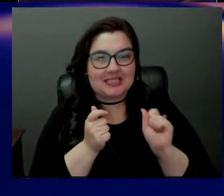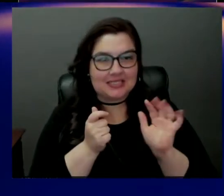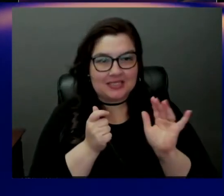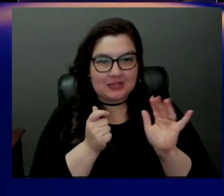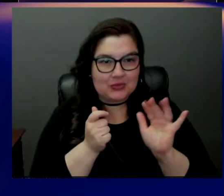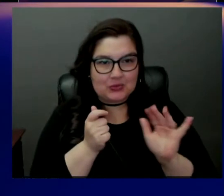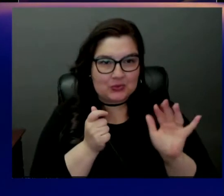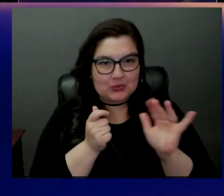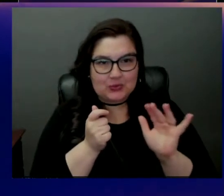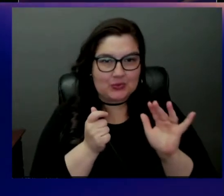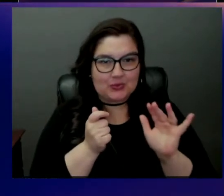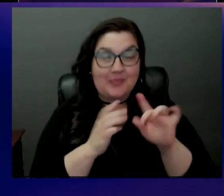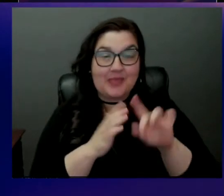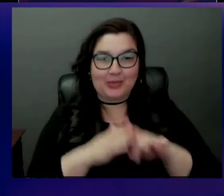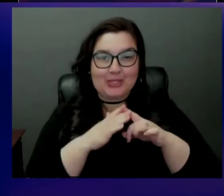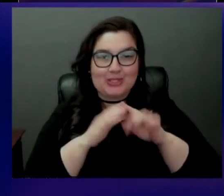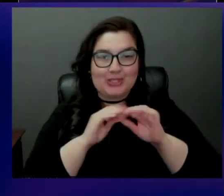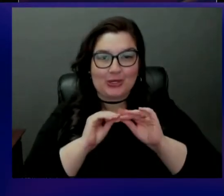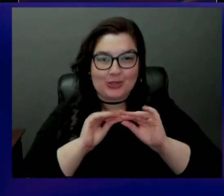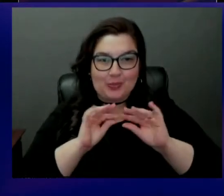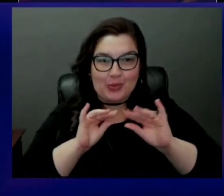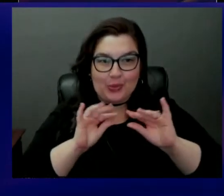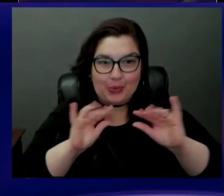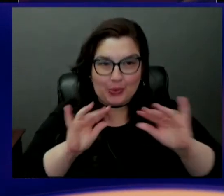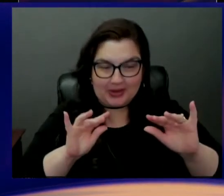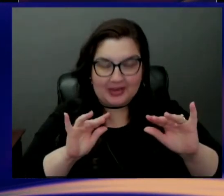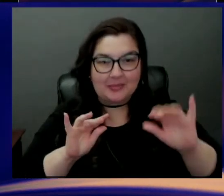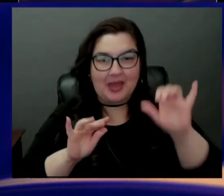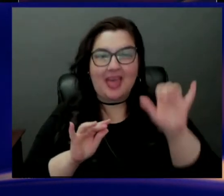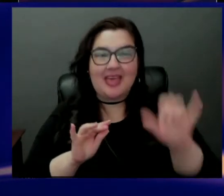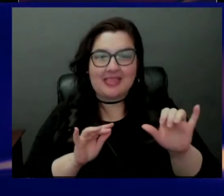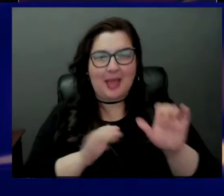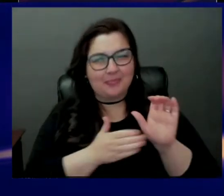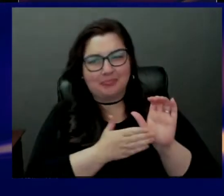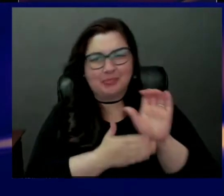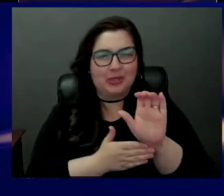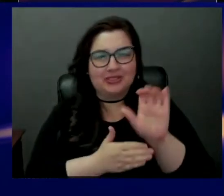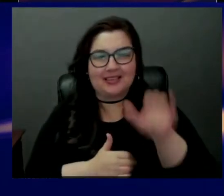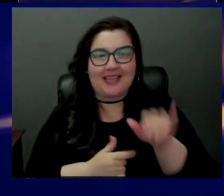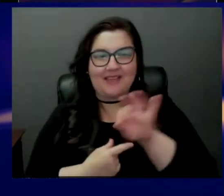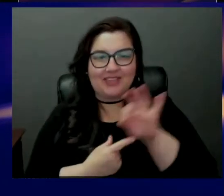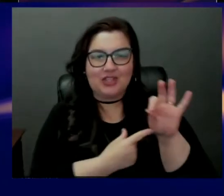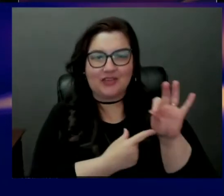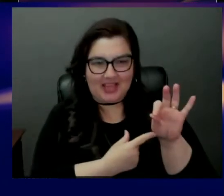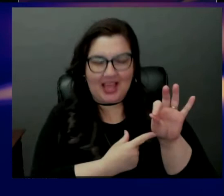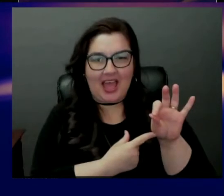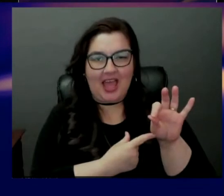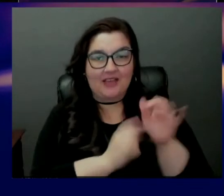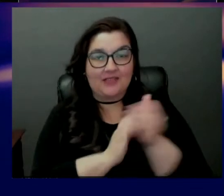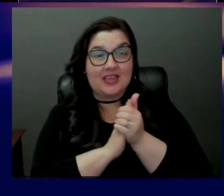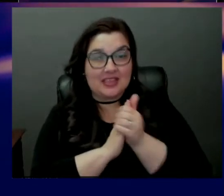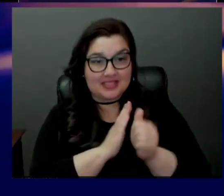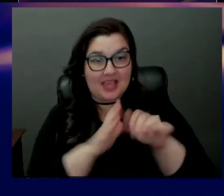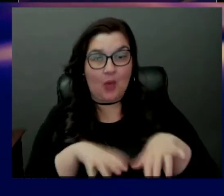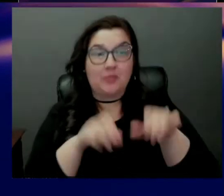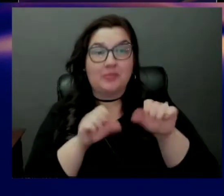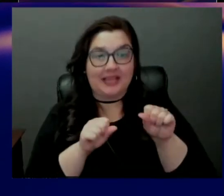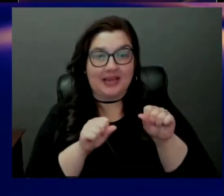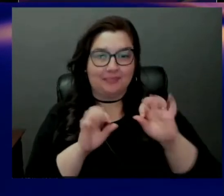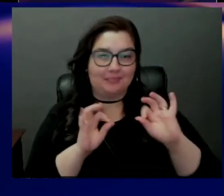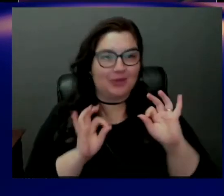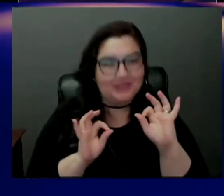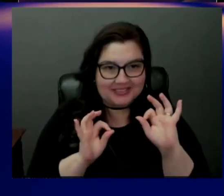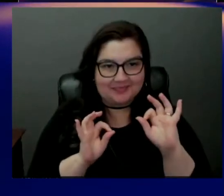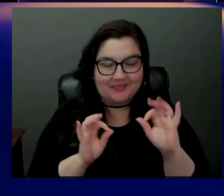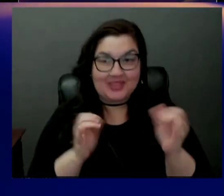And I'm going to start deployment. So I'm pushing out that feature flag, and the skill will pick it up. Okay. So now,